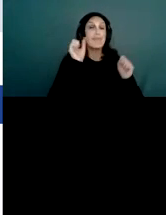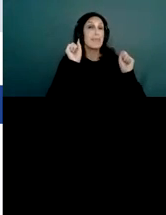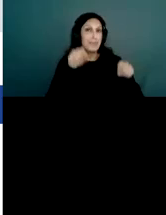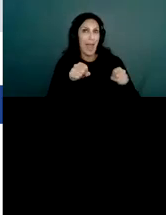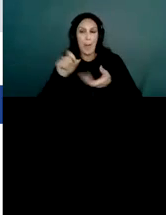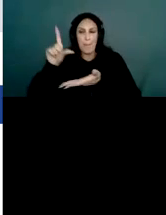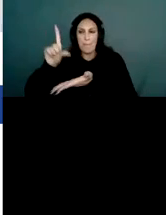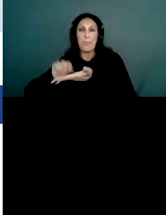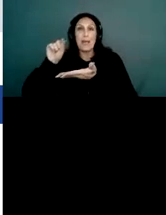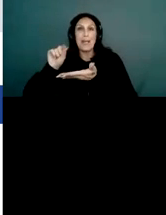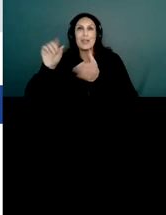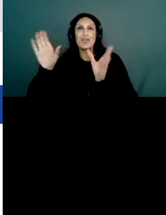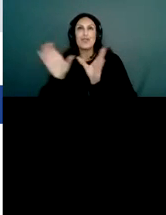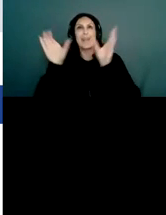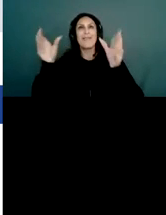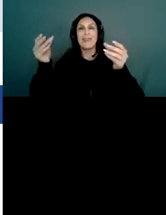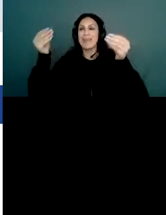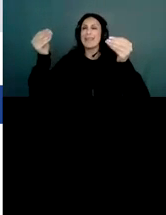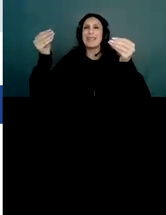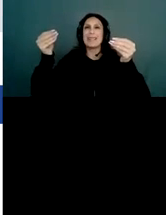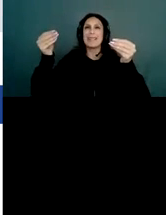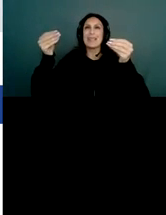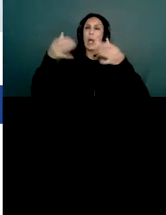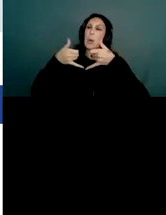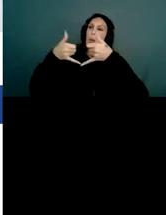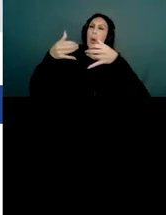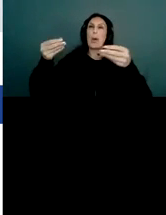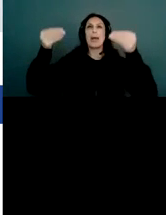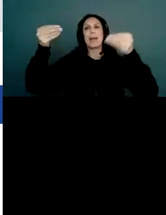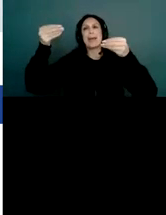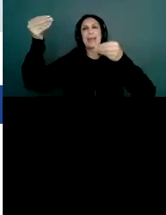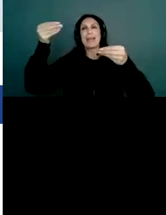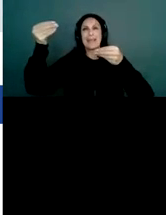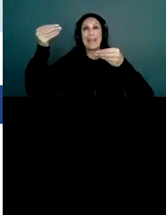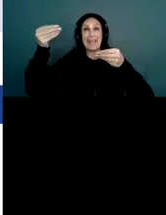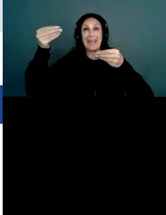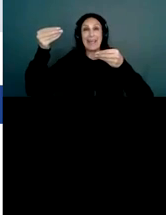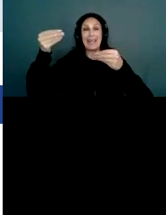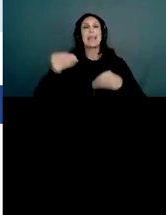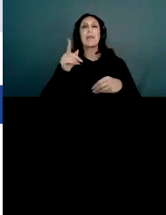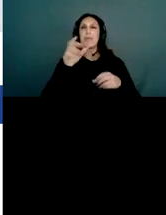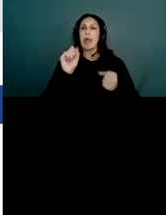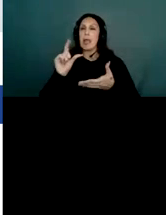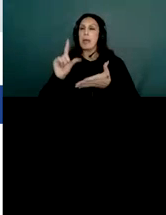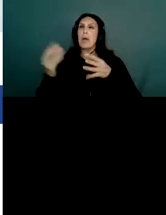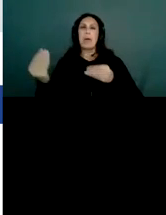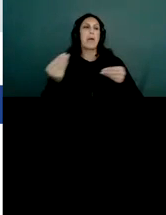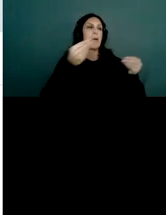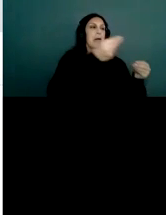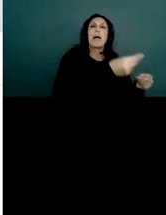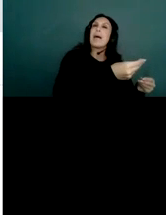you want. So again, they're in English and Spanish. These are different than the certificates that your teachers might give students from